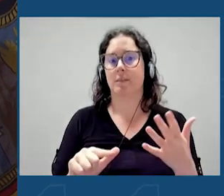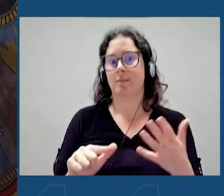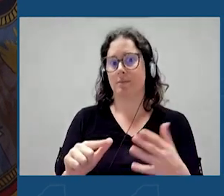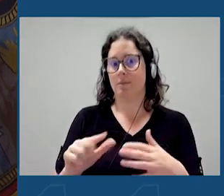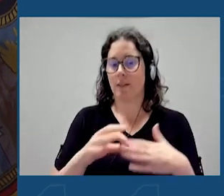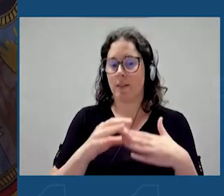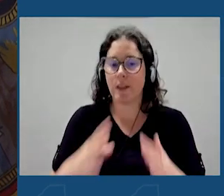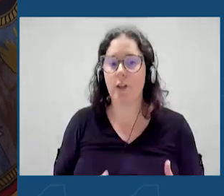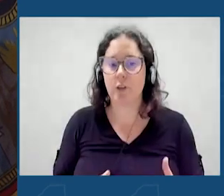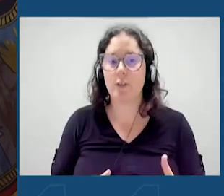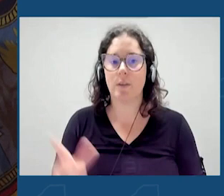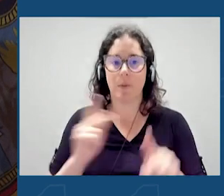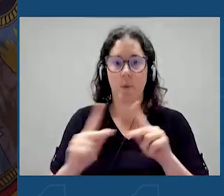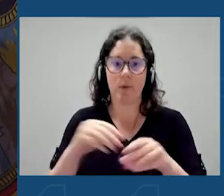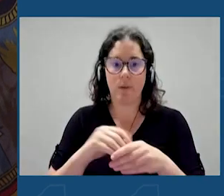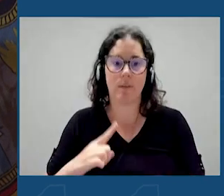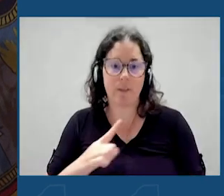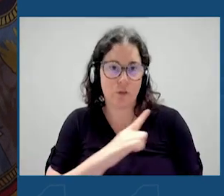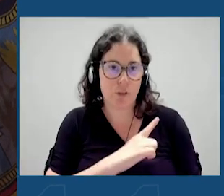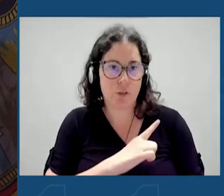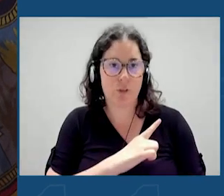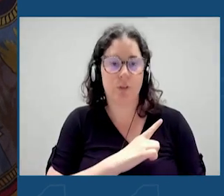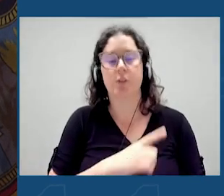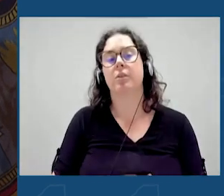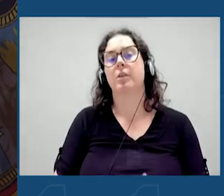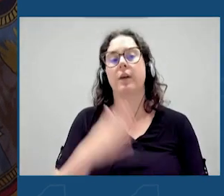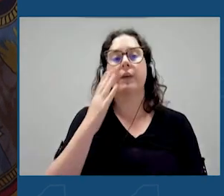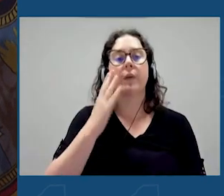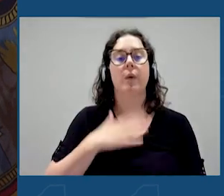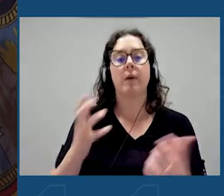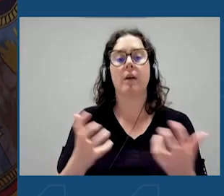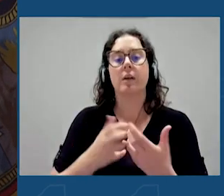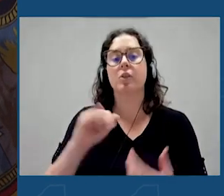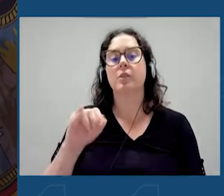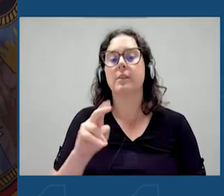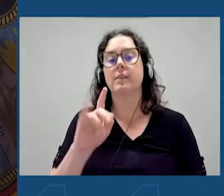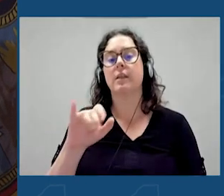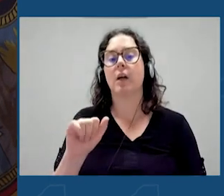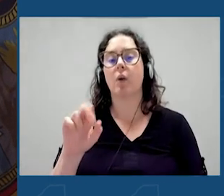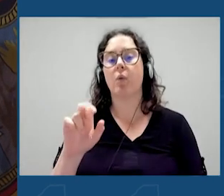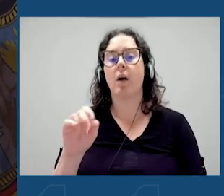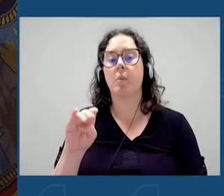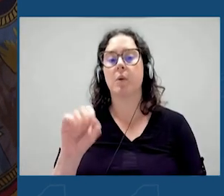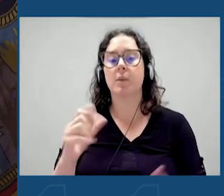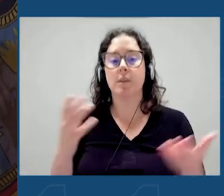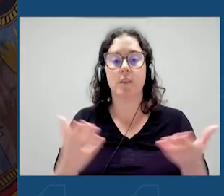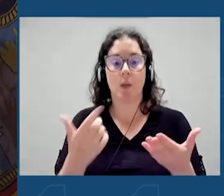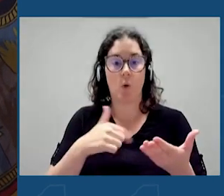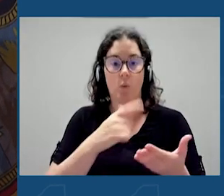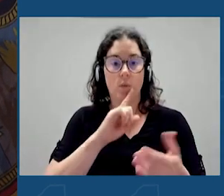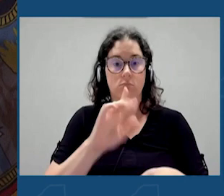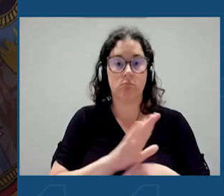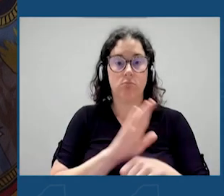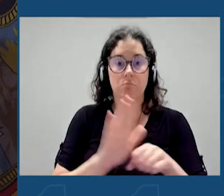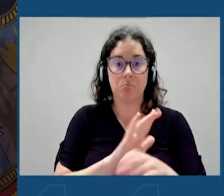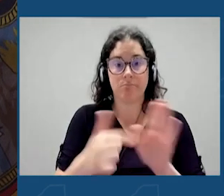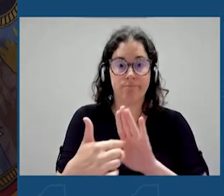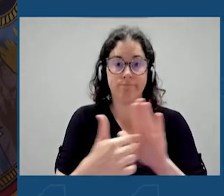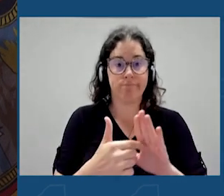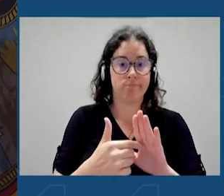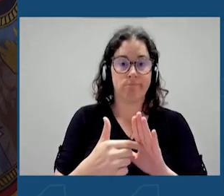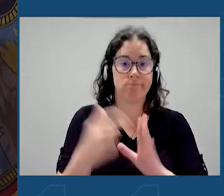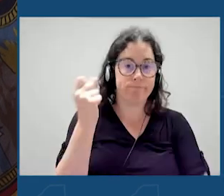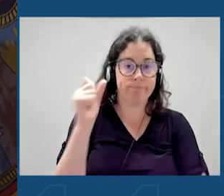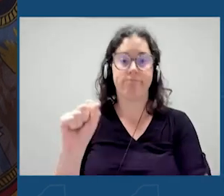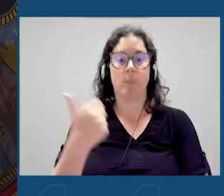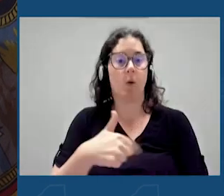in the legislature, and I know my colleague Senator Jessica Ramos is here, we made a stand with this. As the governor said, we're